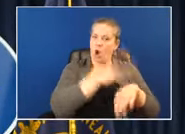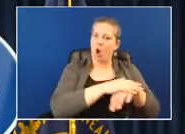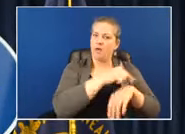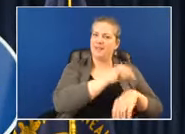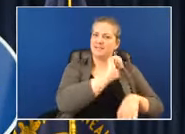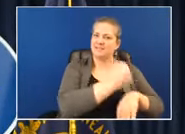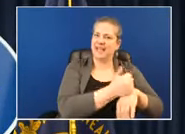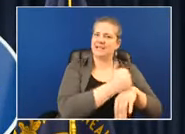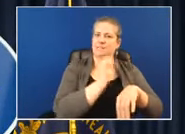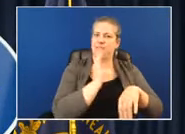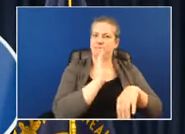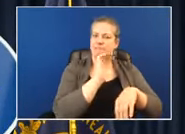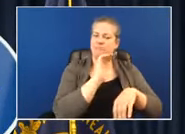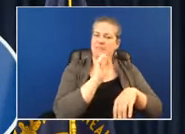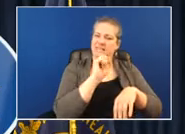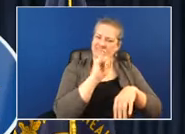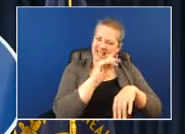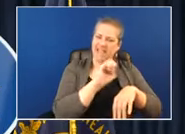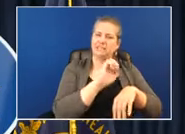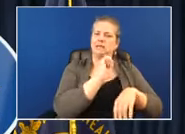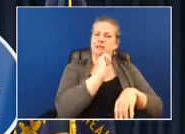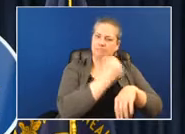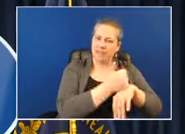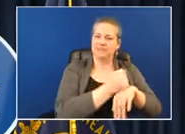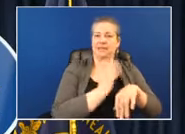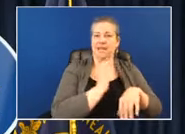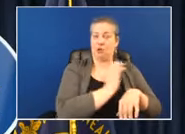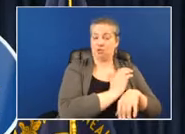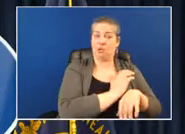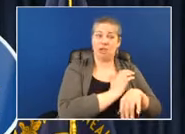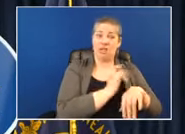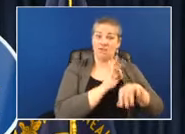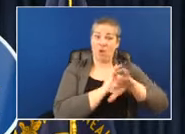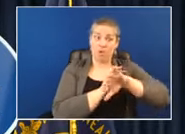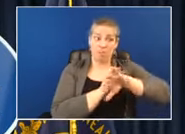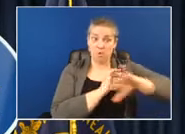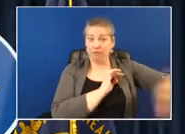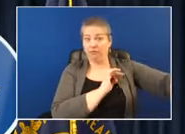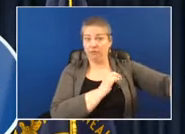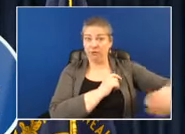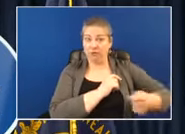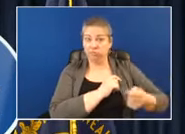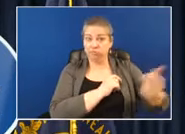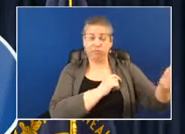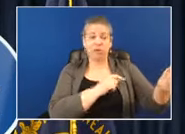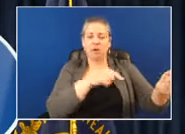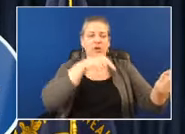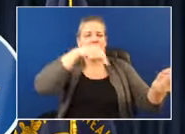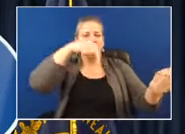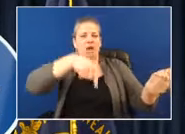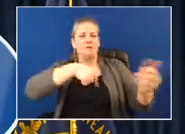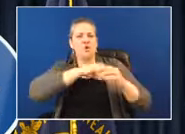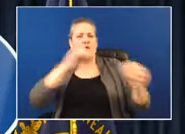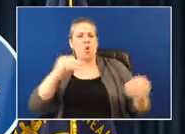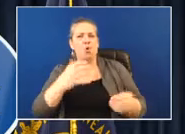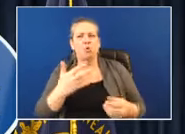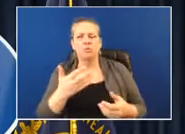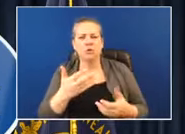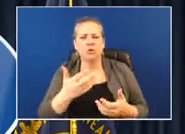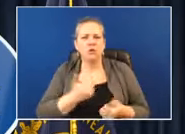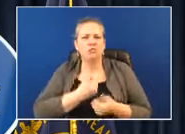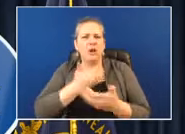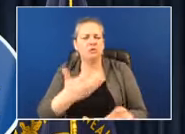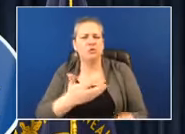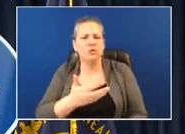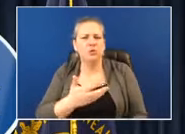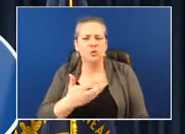so you're removing parents from having an actual vote to maybe just being able to express their voice. It's definitely taking